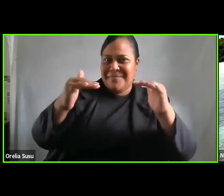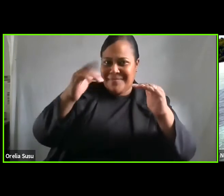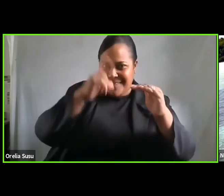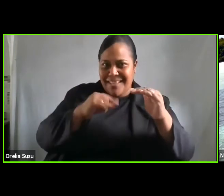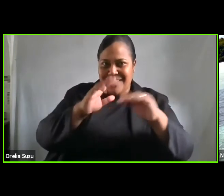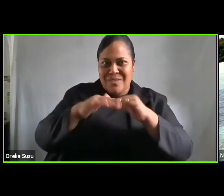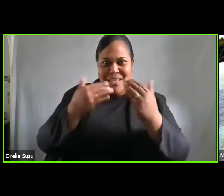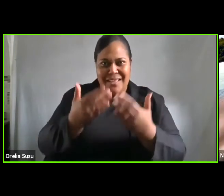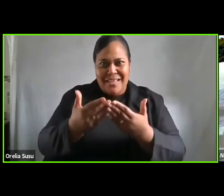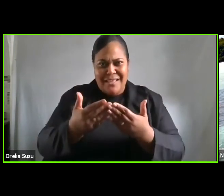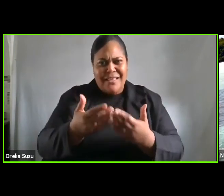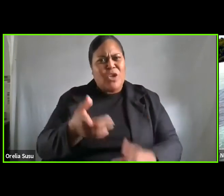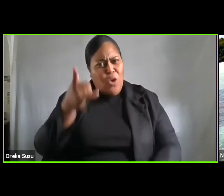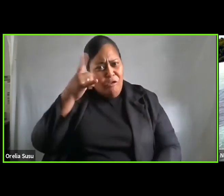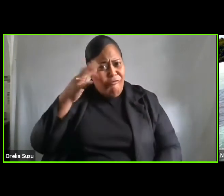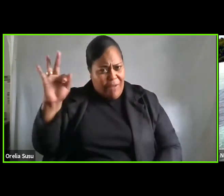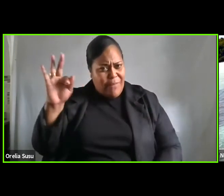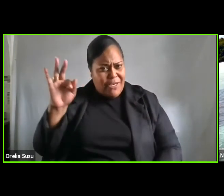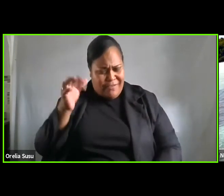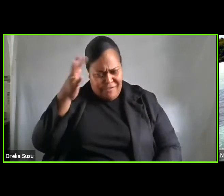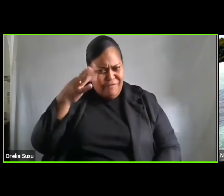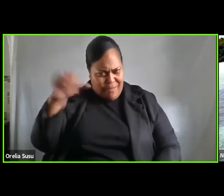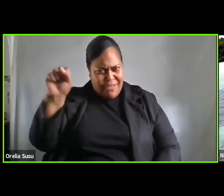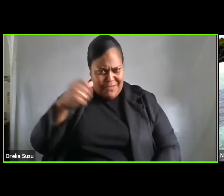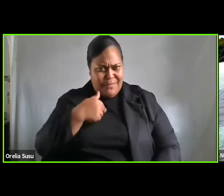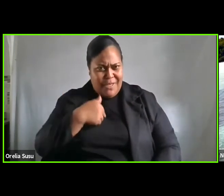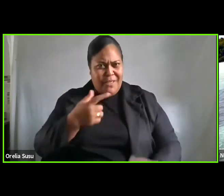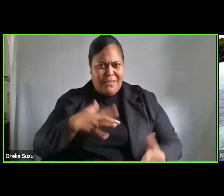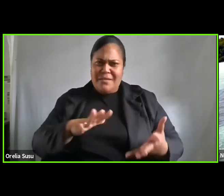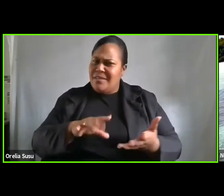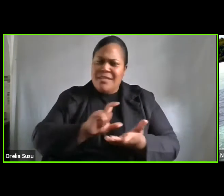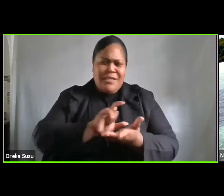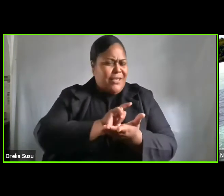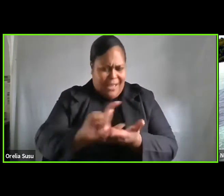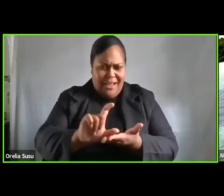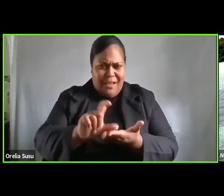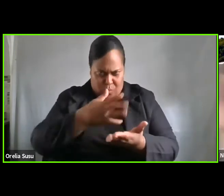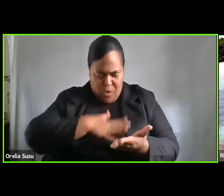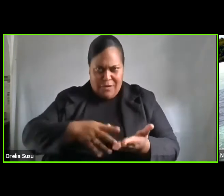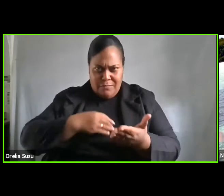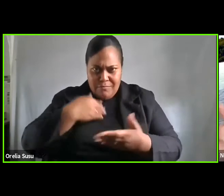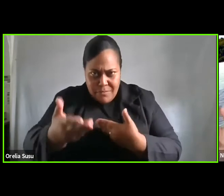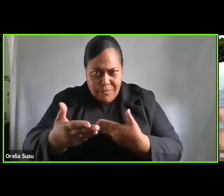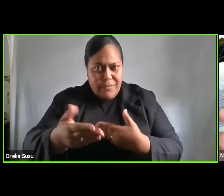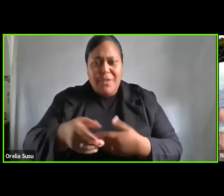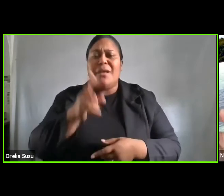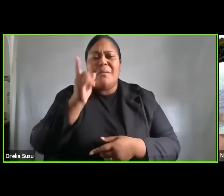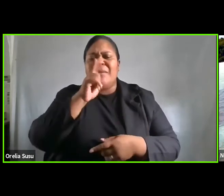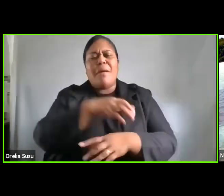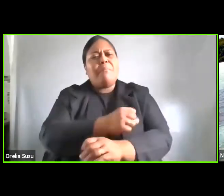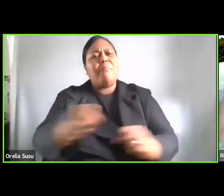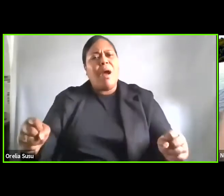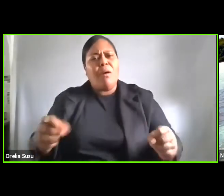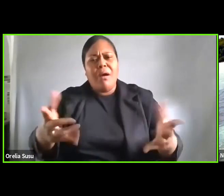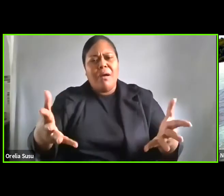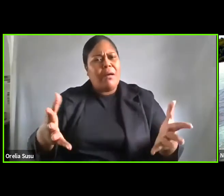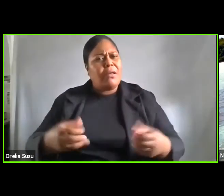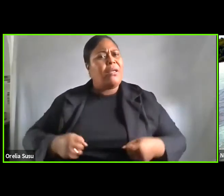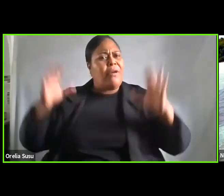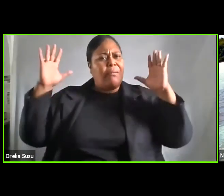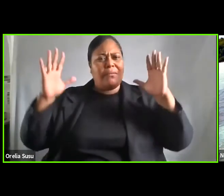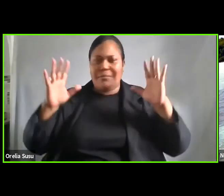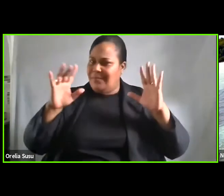be clear it's never going to be easy to ask people to give up their power so that others can have more power that is never going